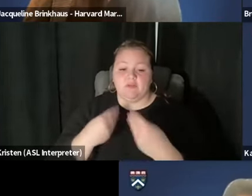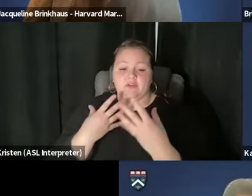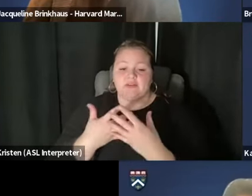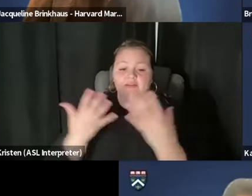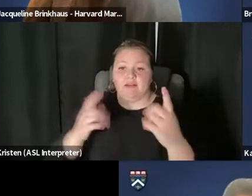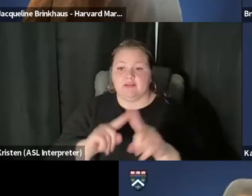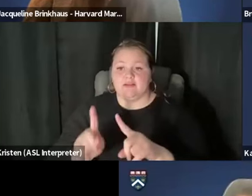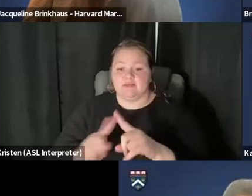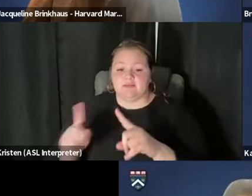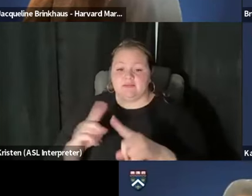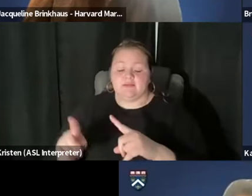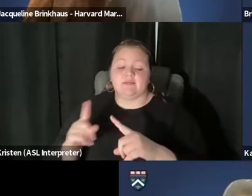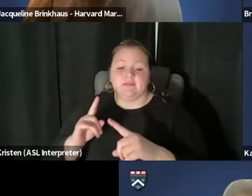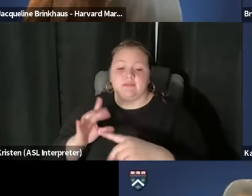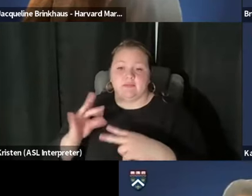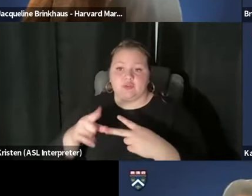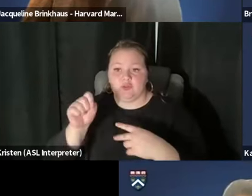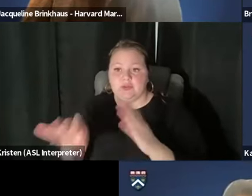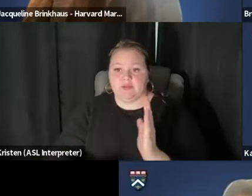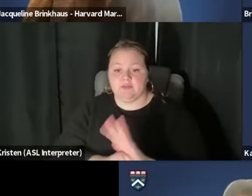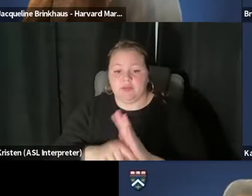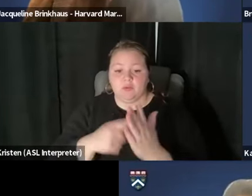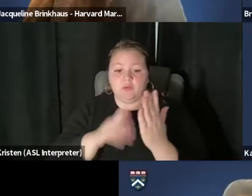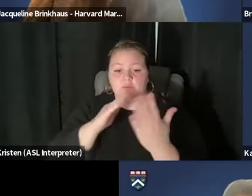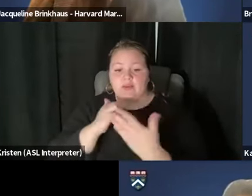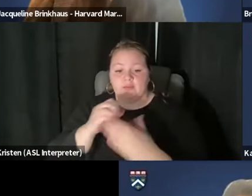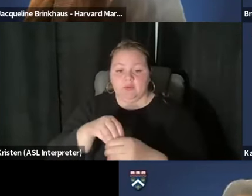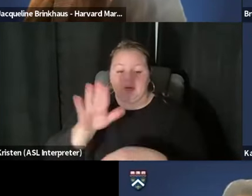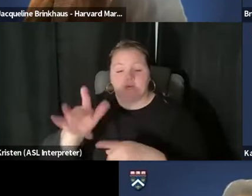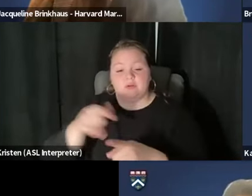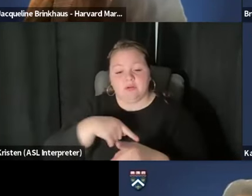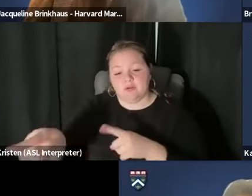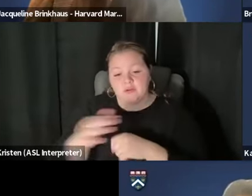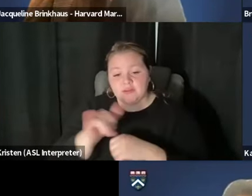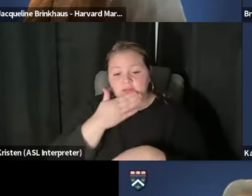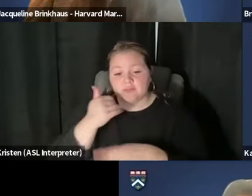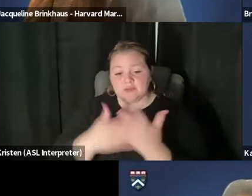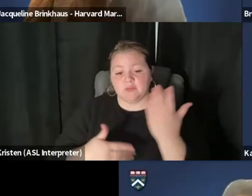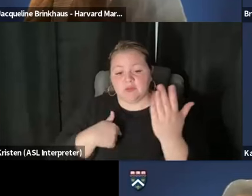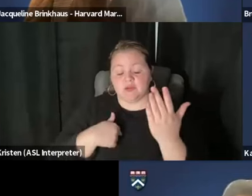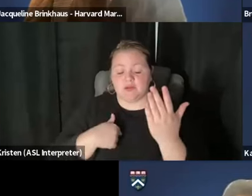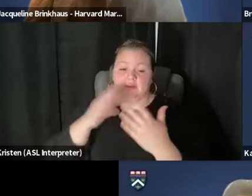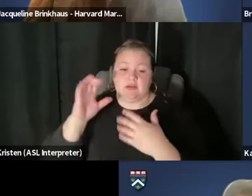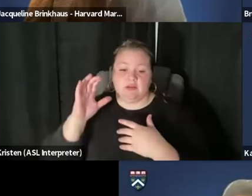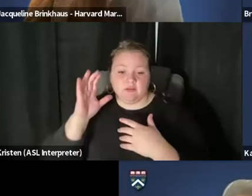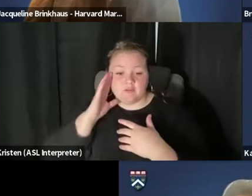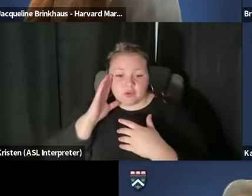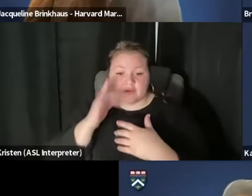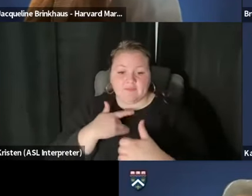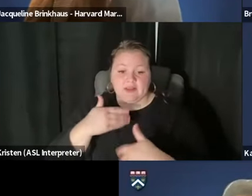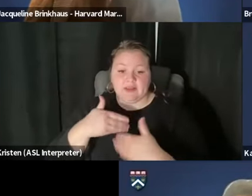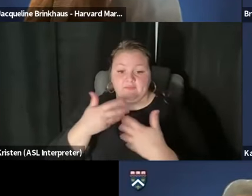can choose what is going to help you in your career. So that is the best part I have felt. And I feel that after I will graduate,